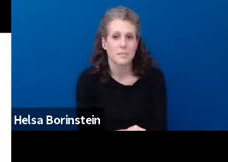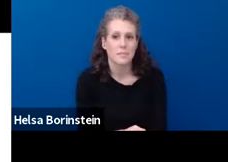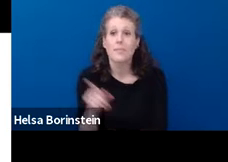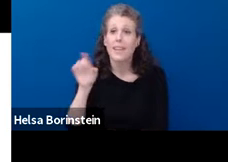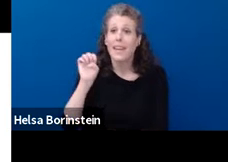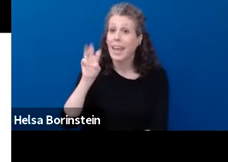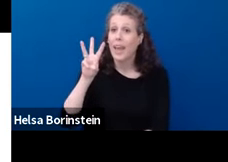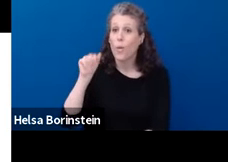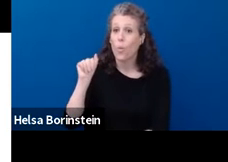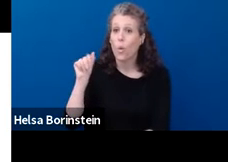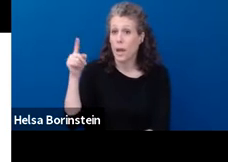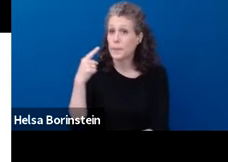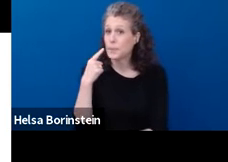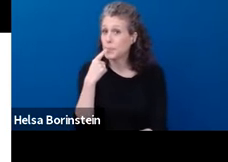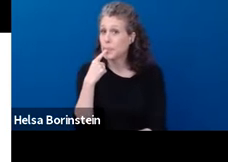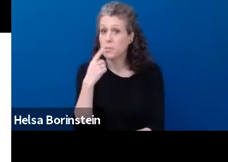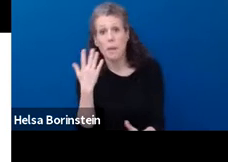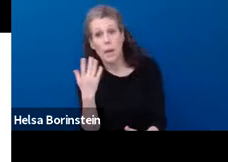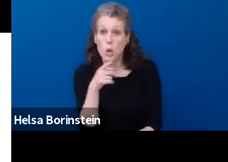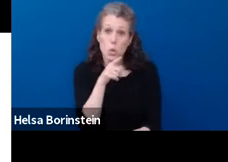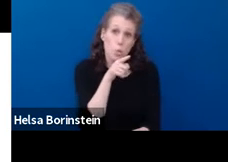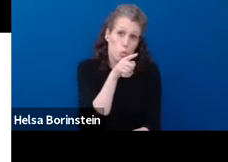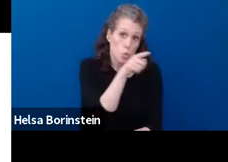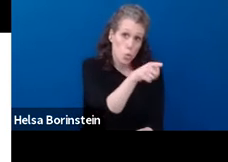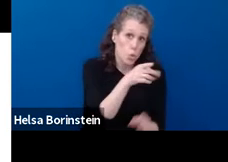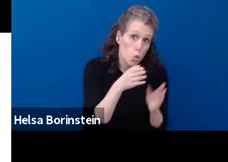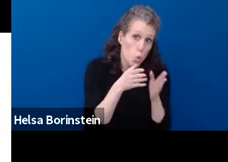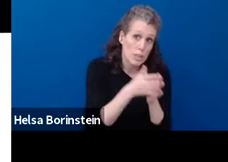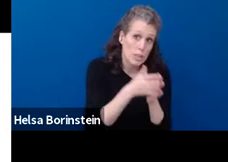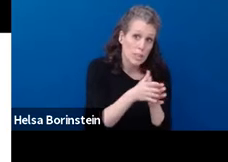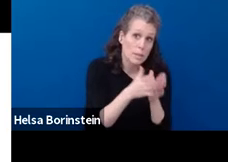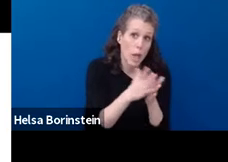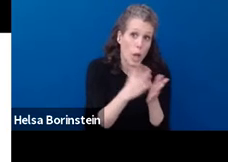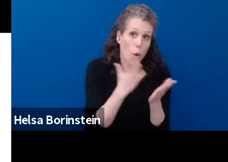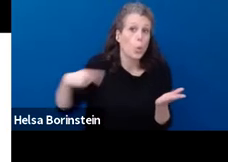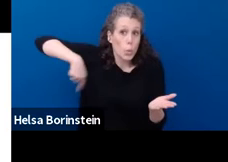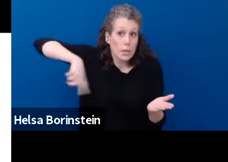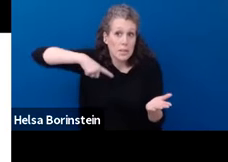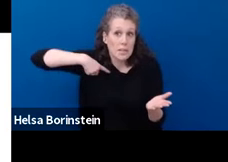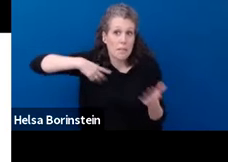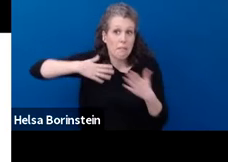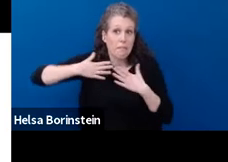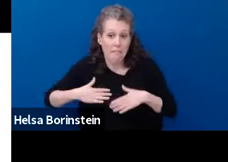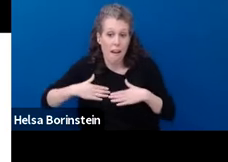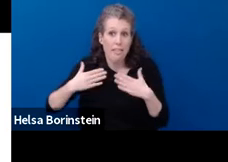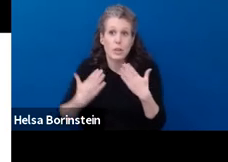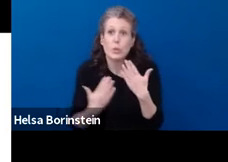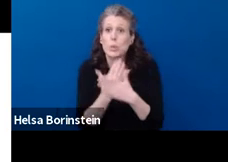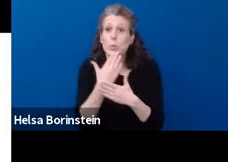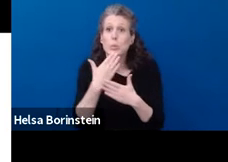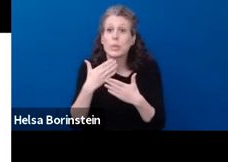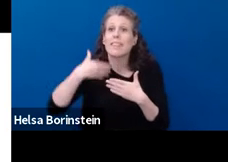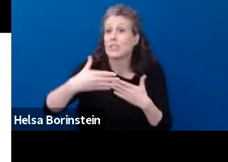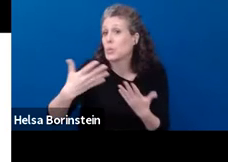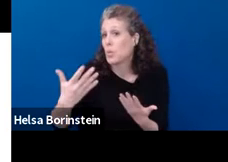tell a bit what we think could be a next step, and so we can get some input to what people